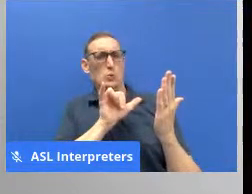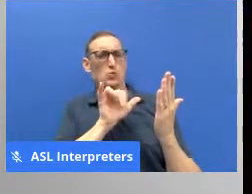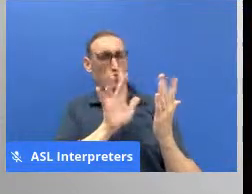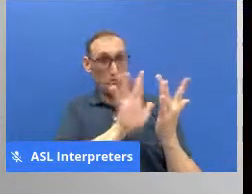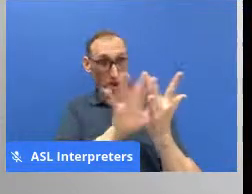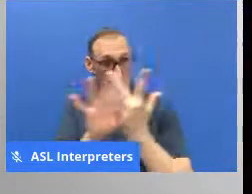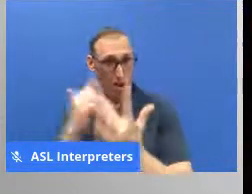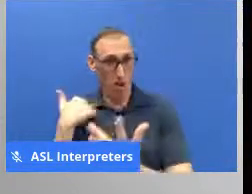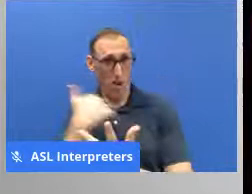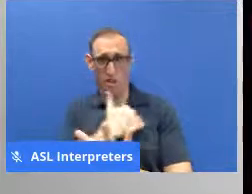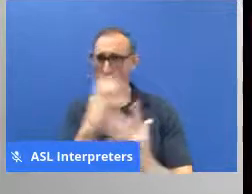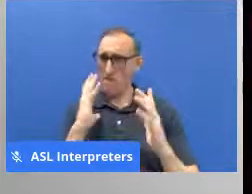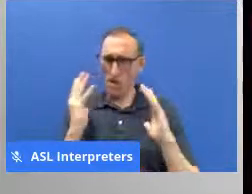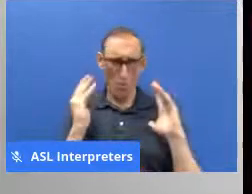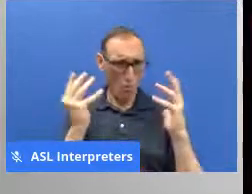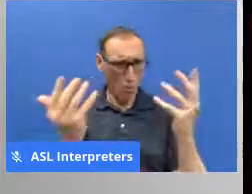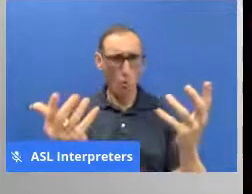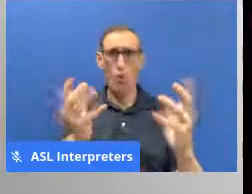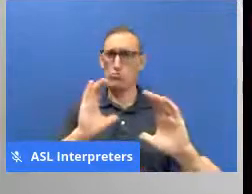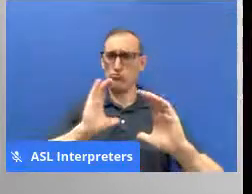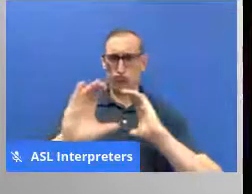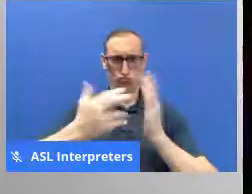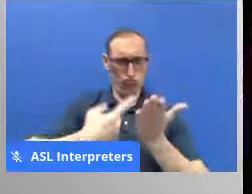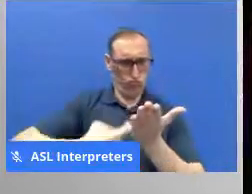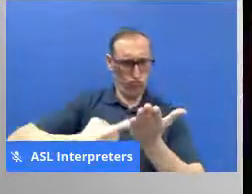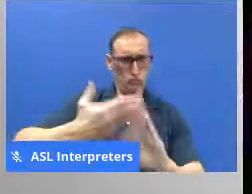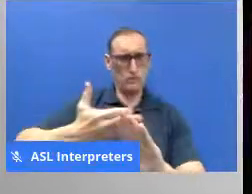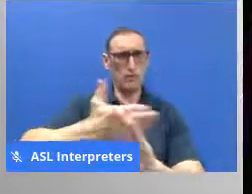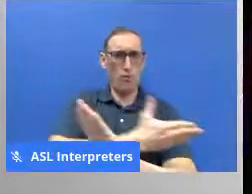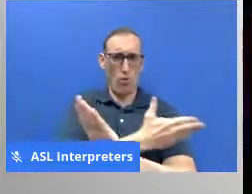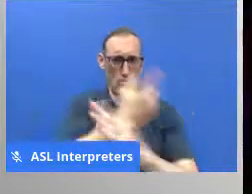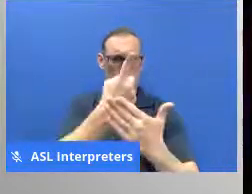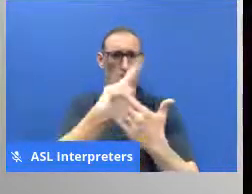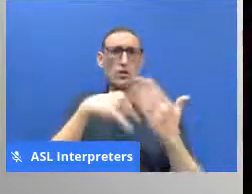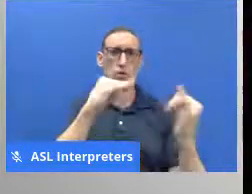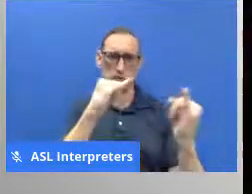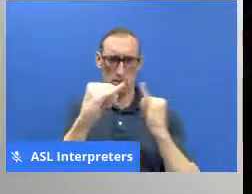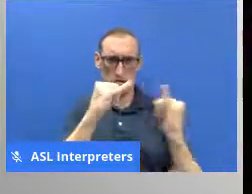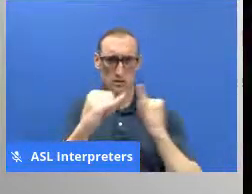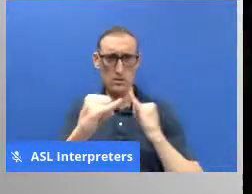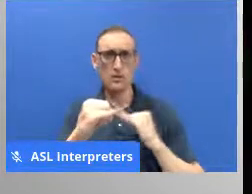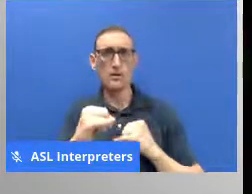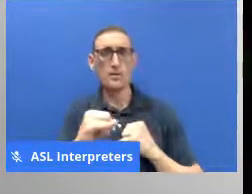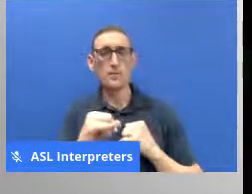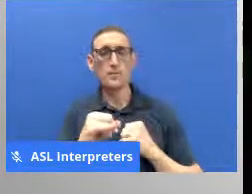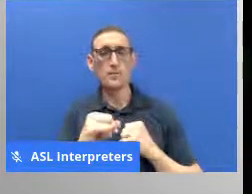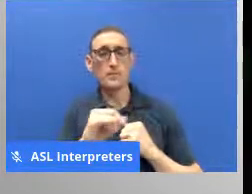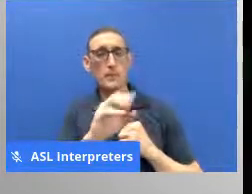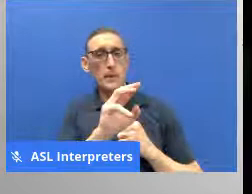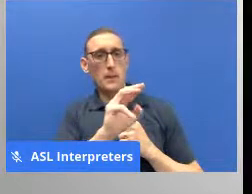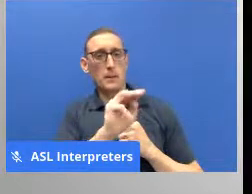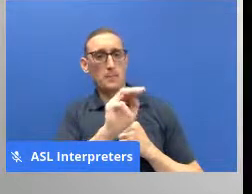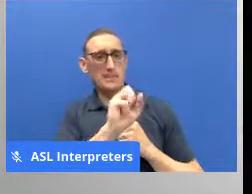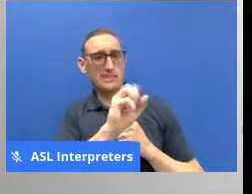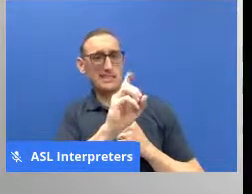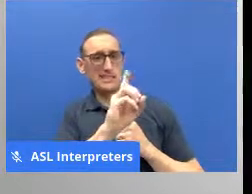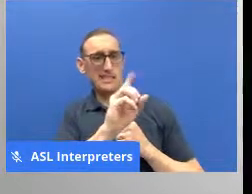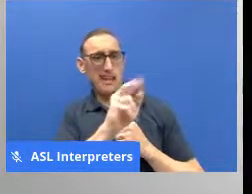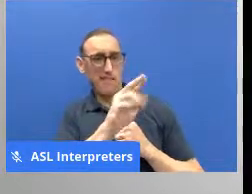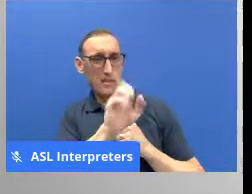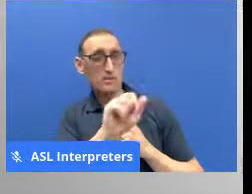have conversations to make sure there's clarity and understanding there. So has that plan already been shared with Cognia?